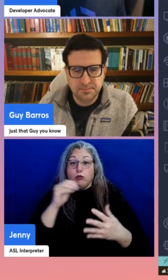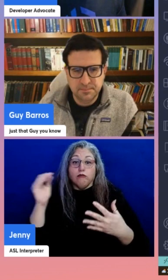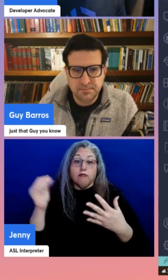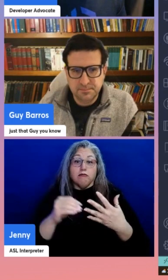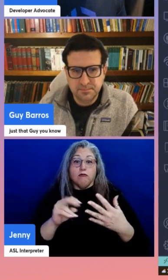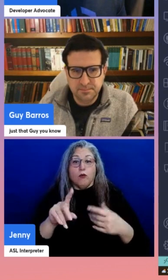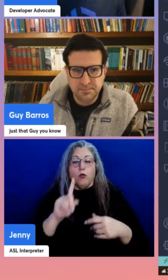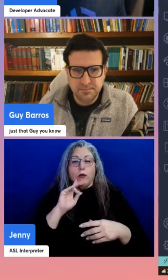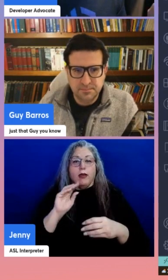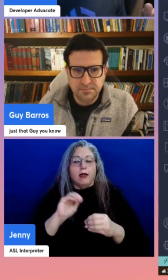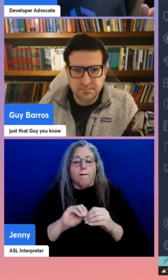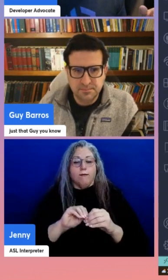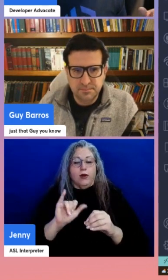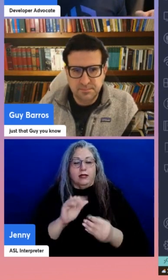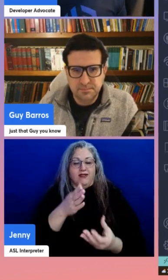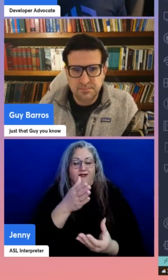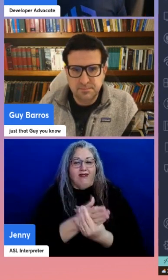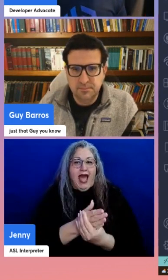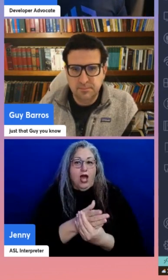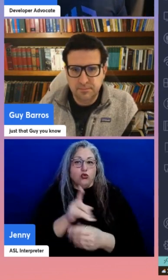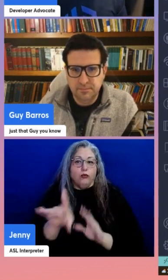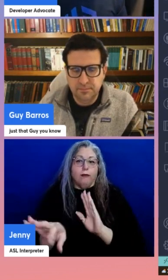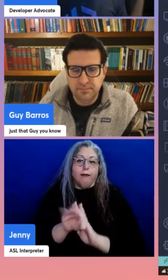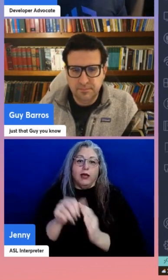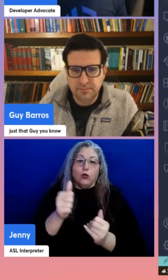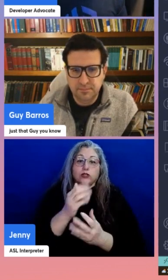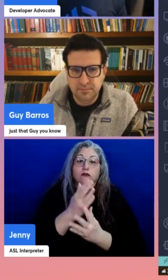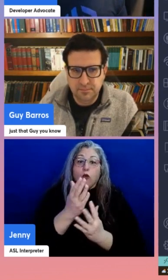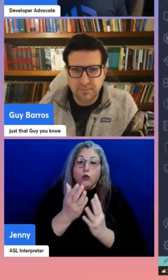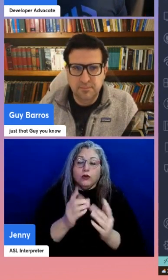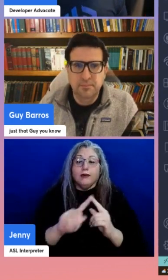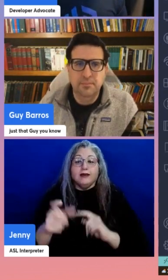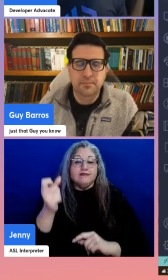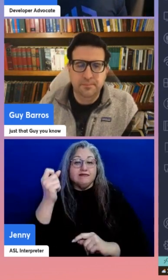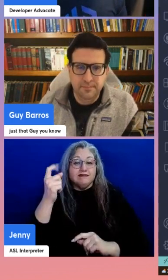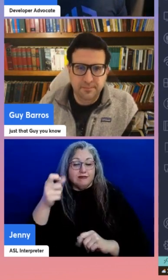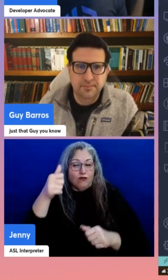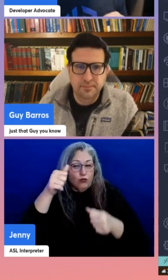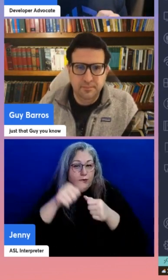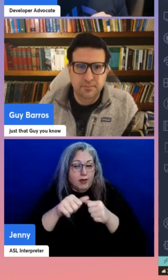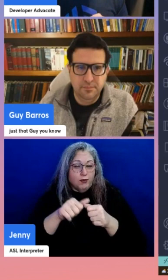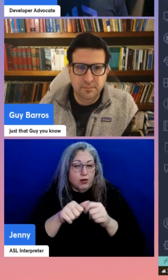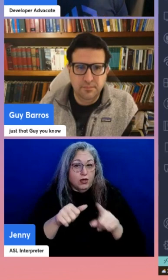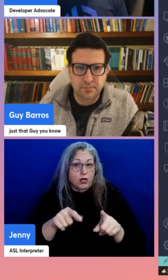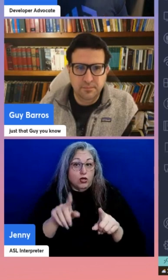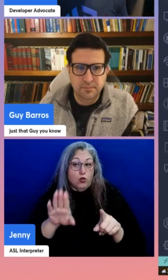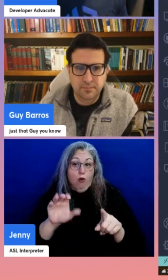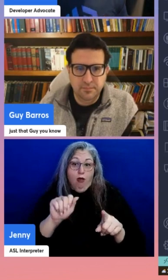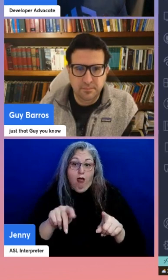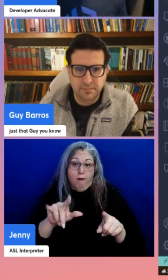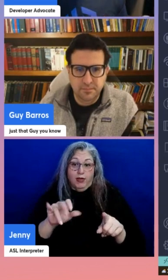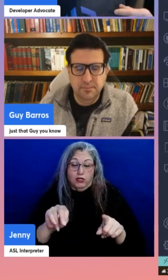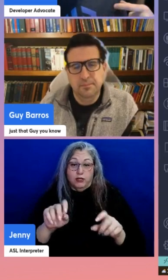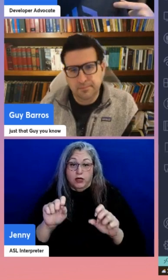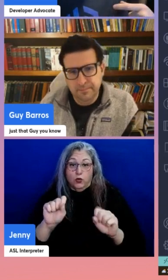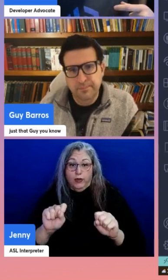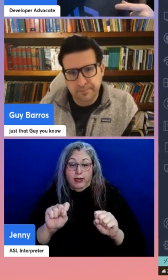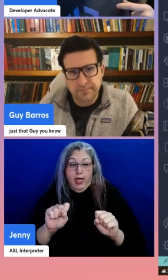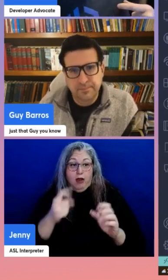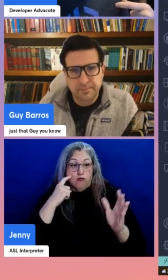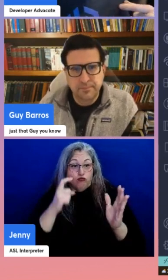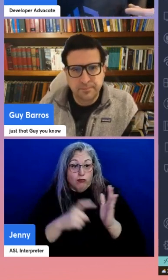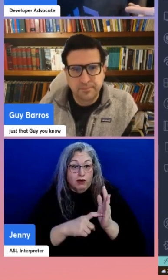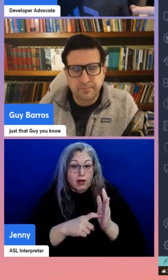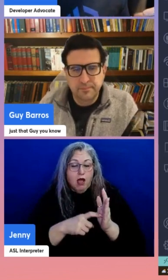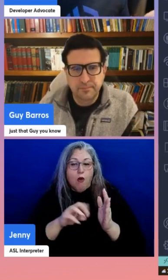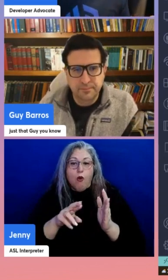as a file in a folder you specify. The thing you need to think about there is, can your application pick that up? Do you need to